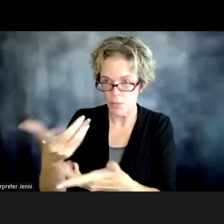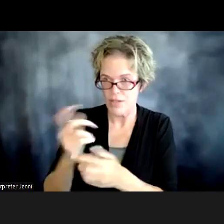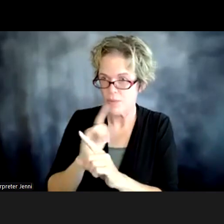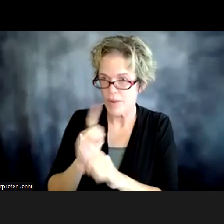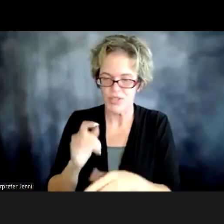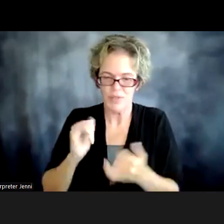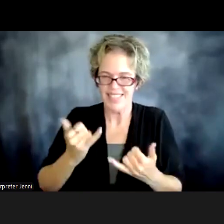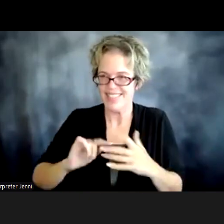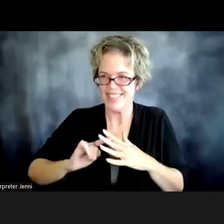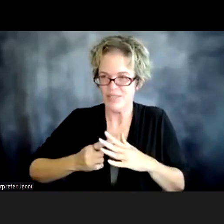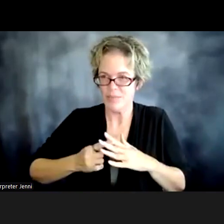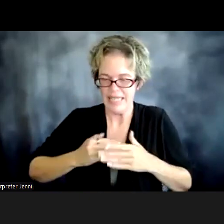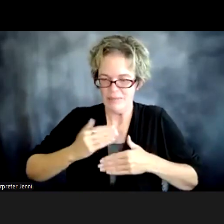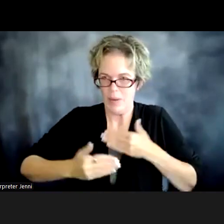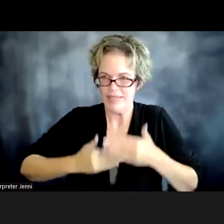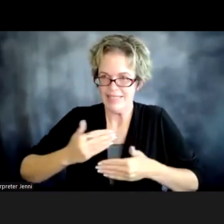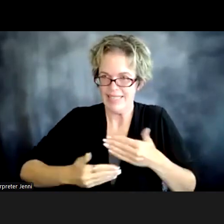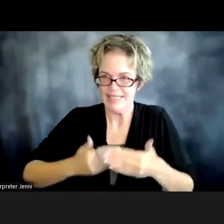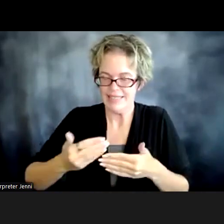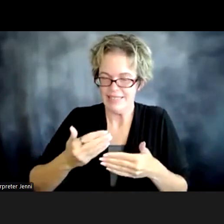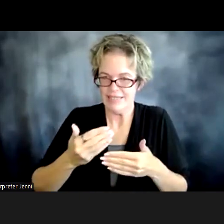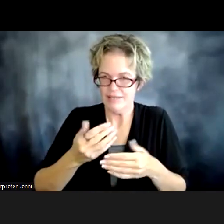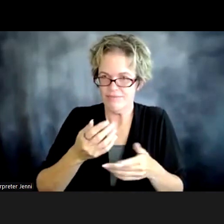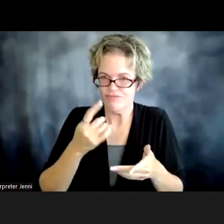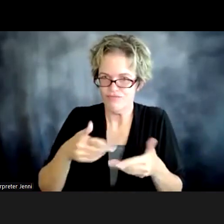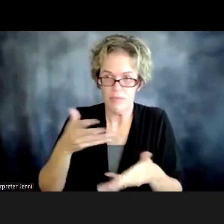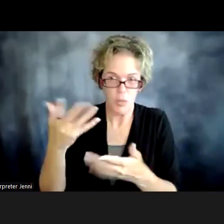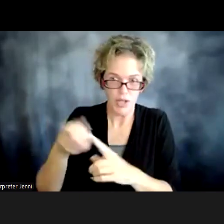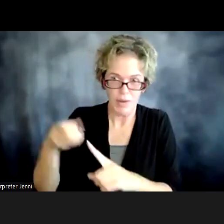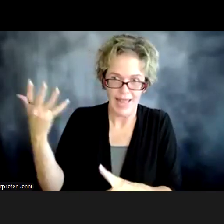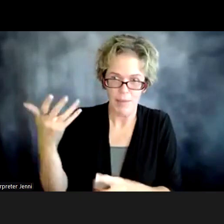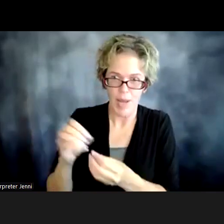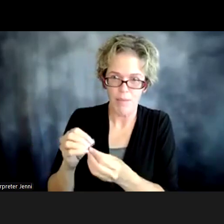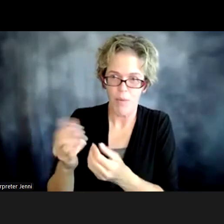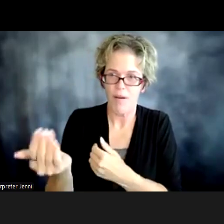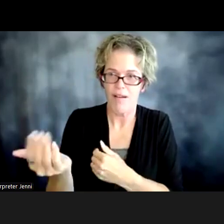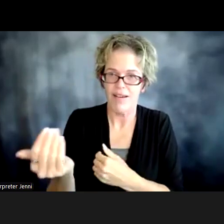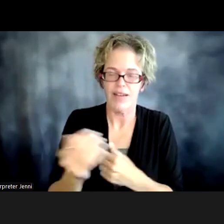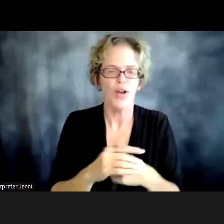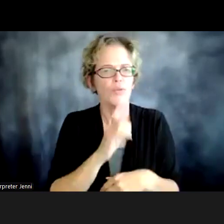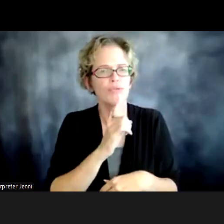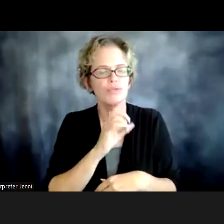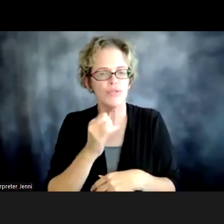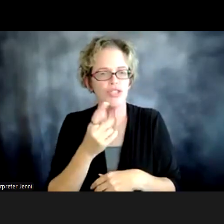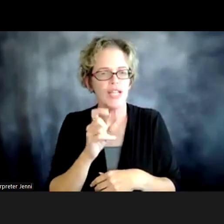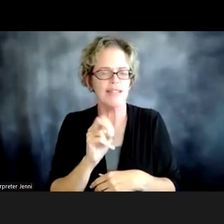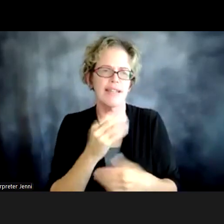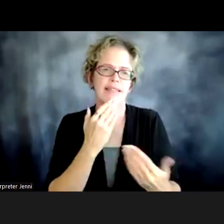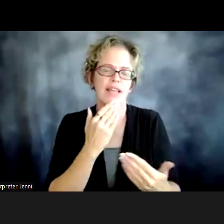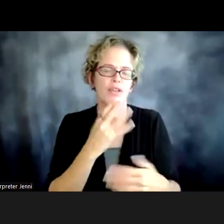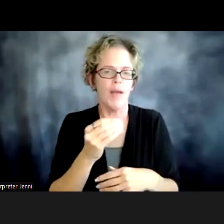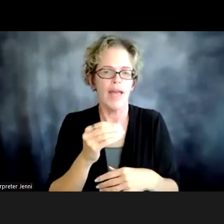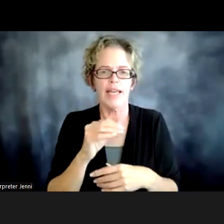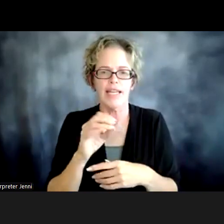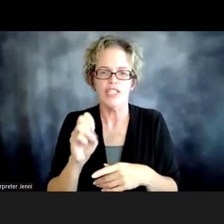of strategizing along those lines, but if you maybe want to elaborate on that a little bit more. Yeah, Sheldon, really appreciate that. And Joseph, thank you for